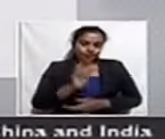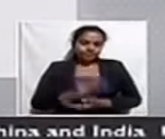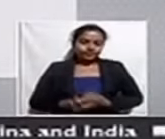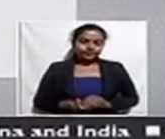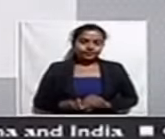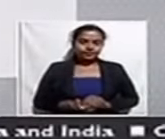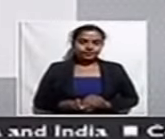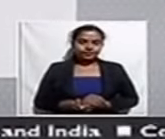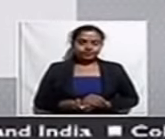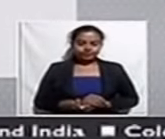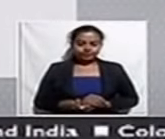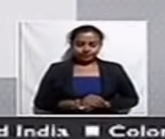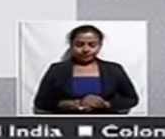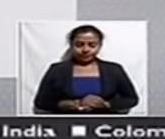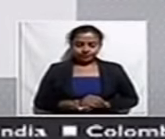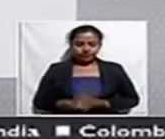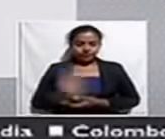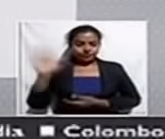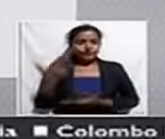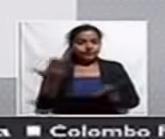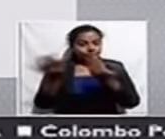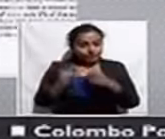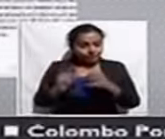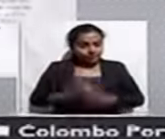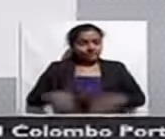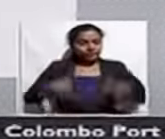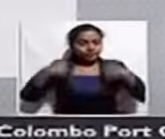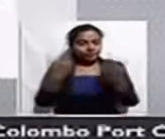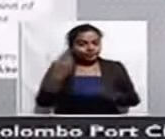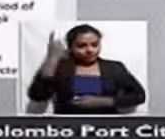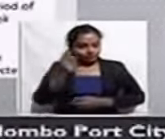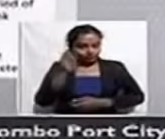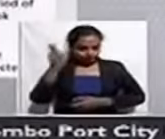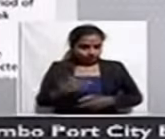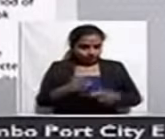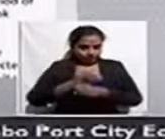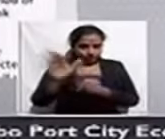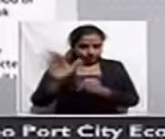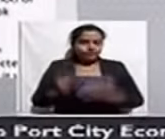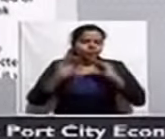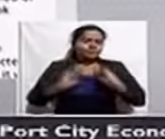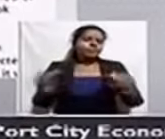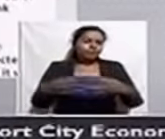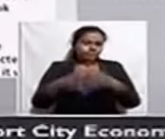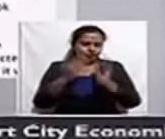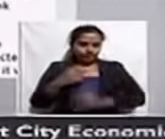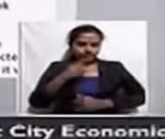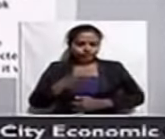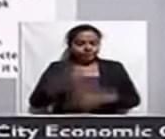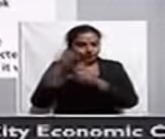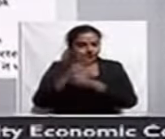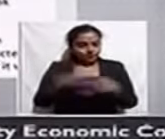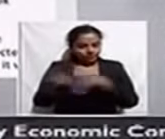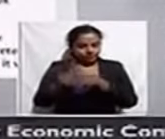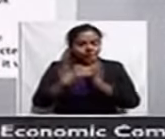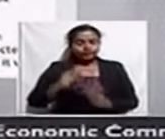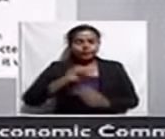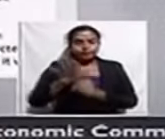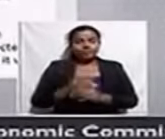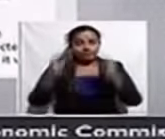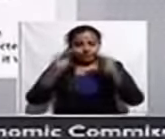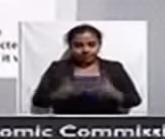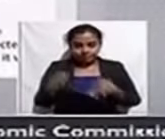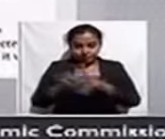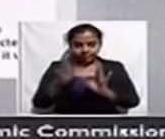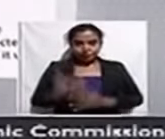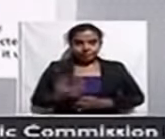Special request by medical experts on COVID-19 prevention. A scientific approach to combat COVID-19, which involves a two-week countrywide